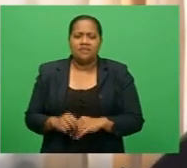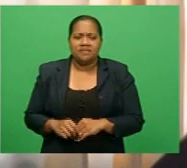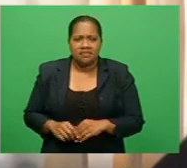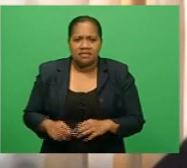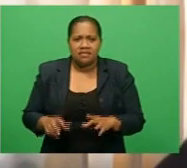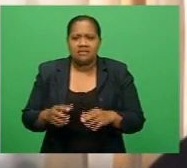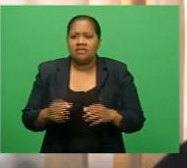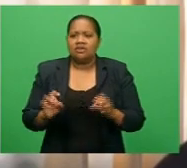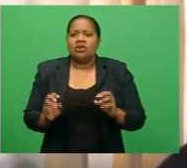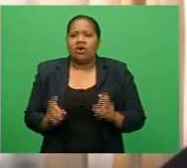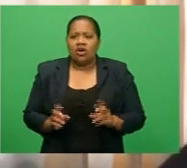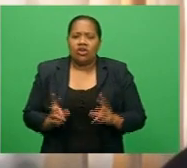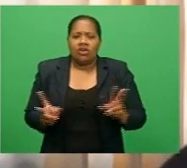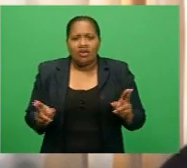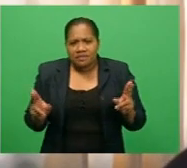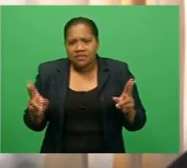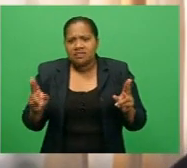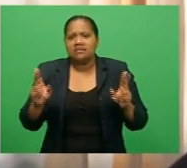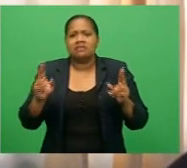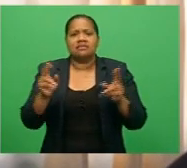octopus, fresh fish,